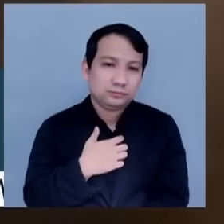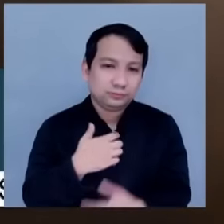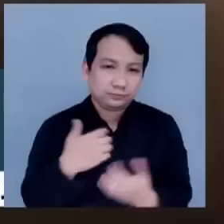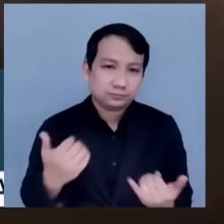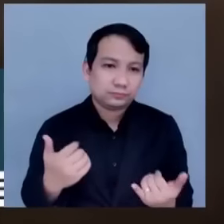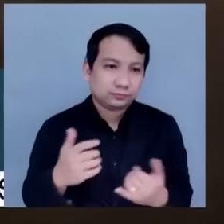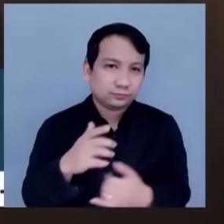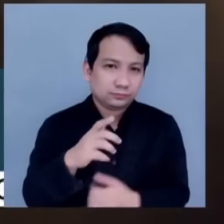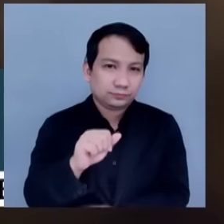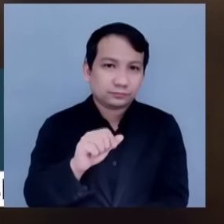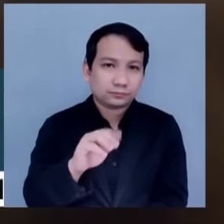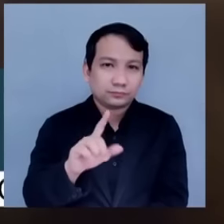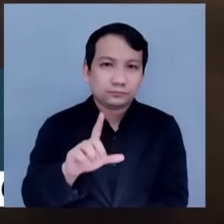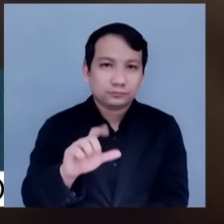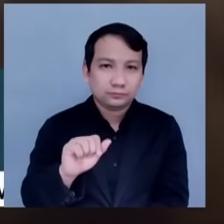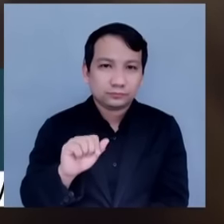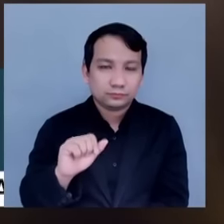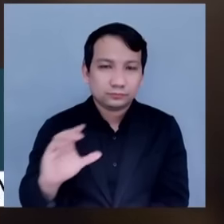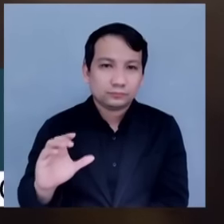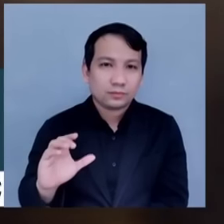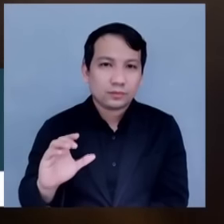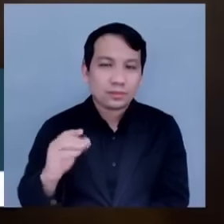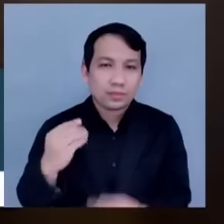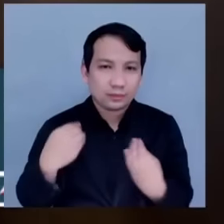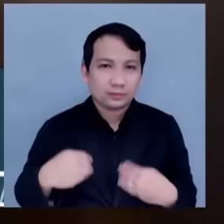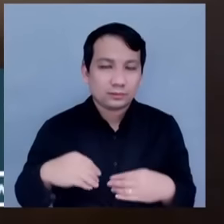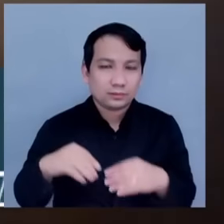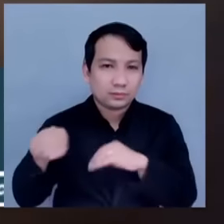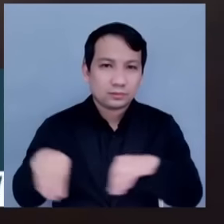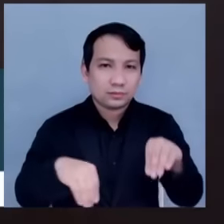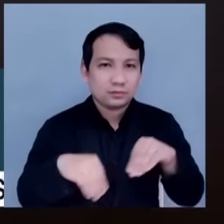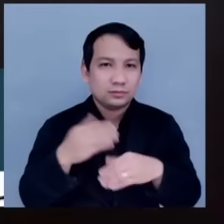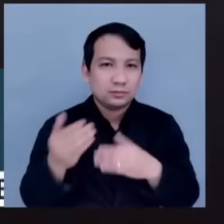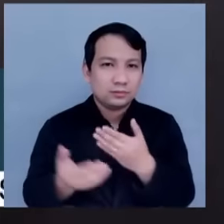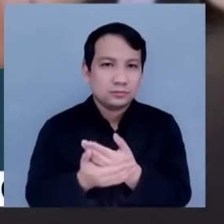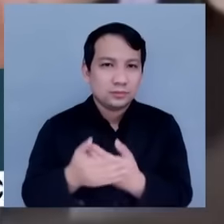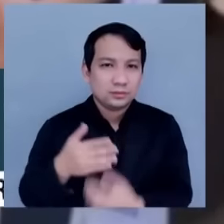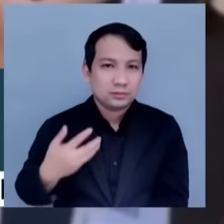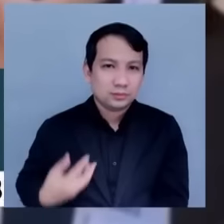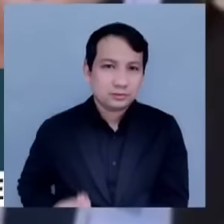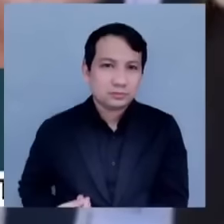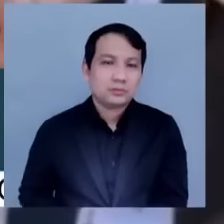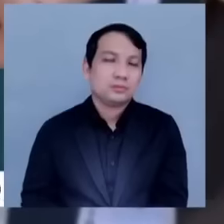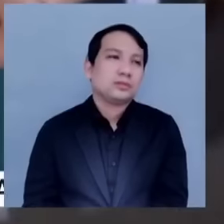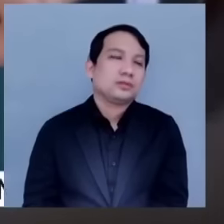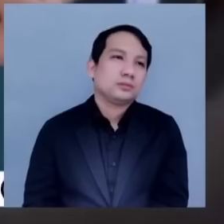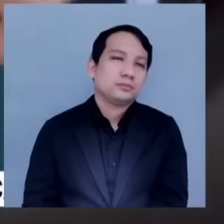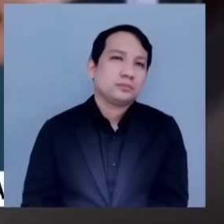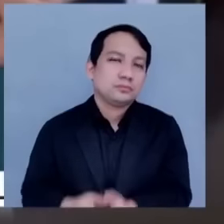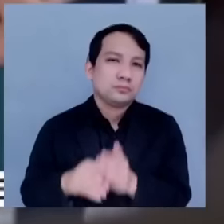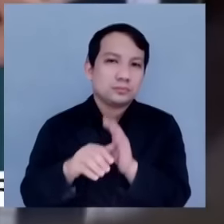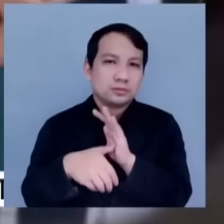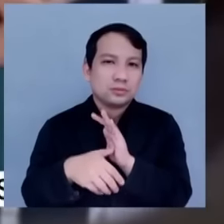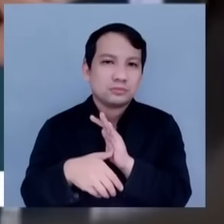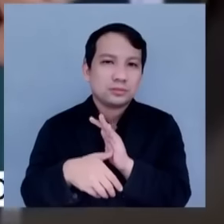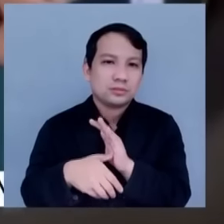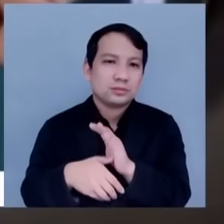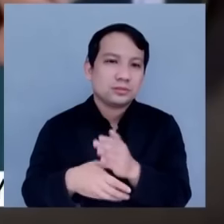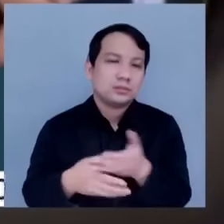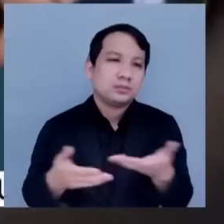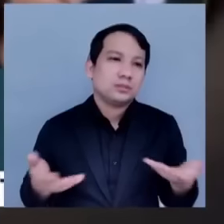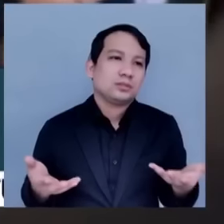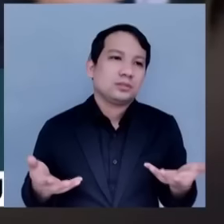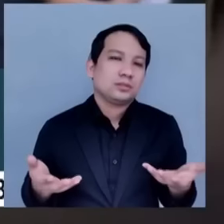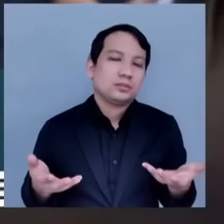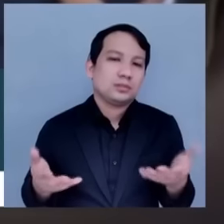case, human trafficking, ito pa, nadagdag pa itong GRAP, and the COMELEC, so we will have to address